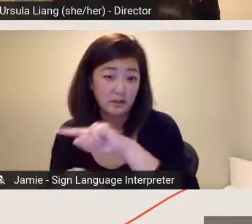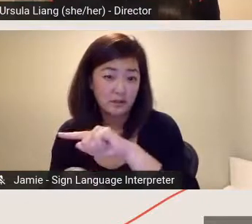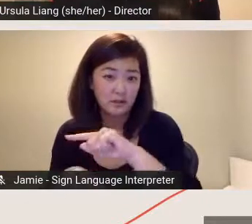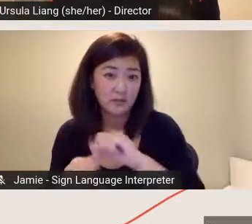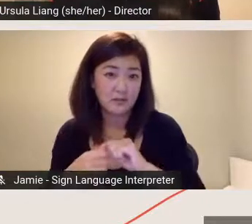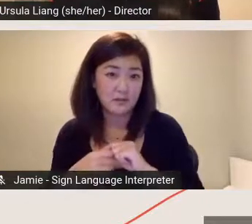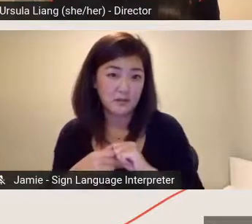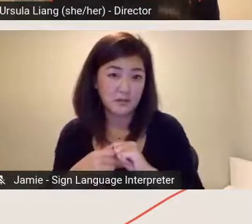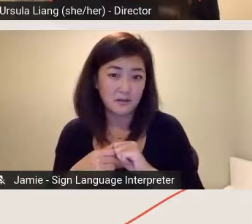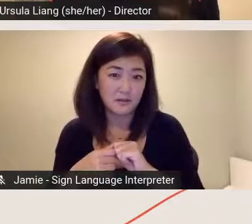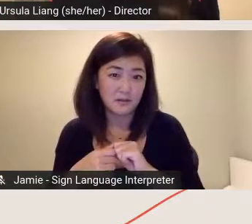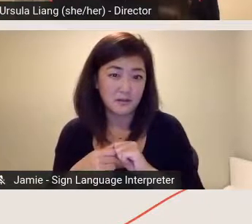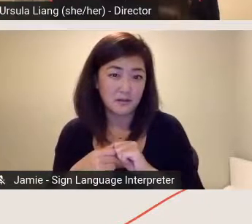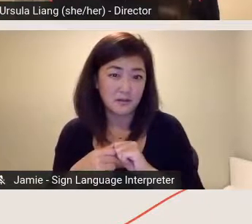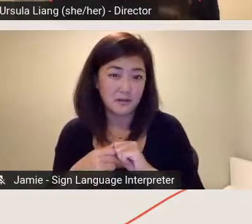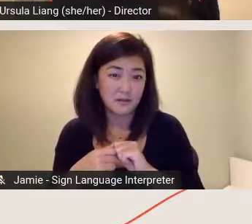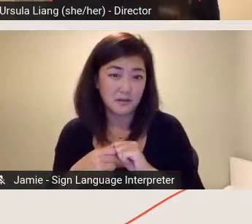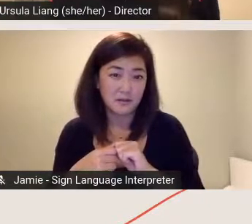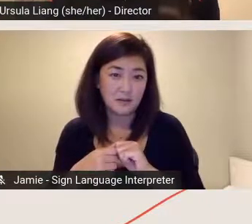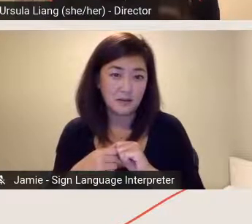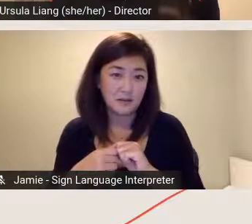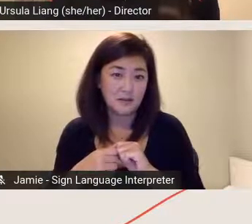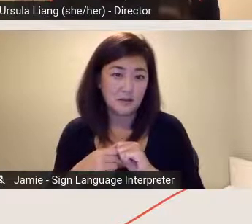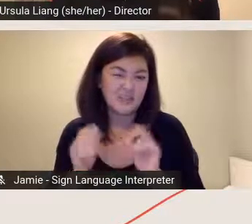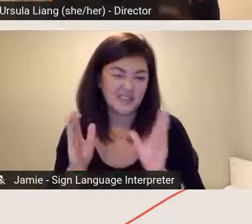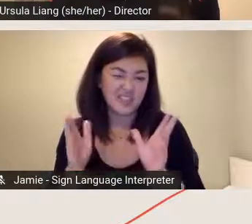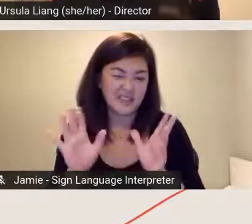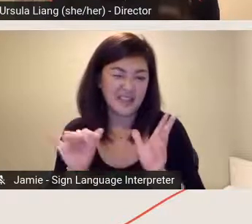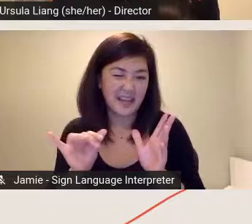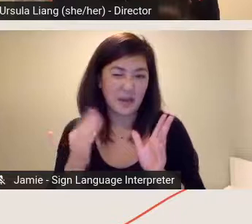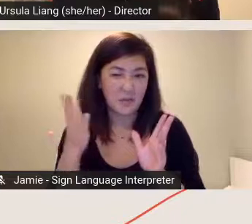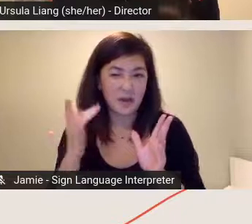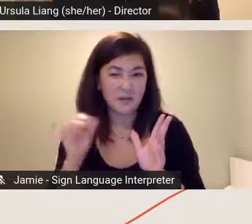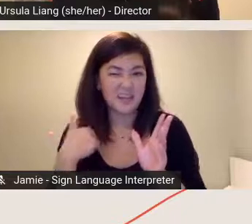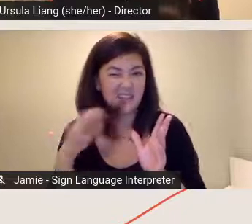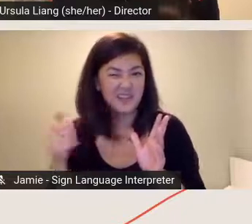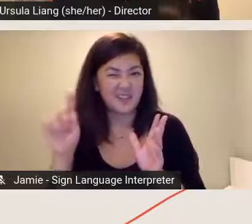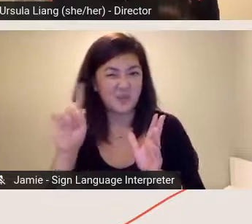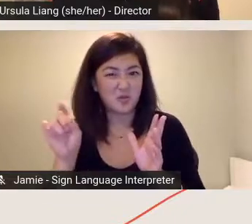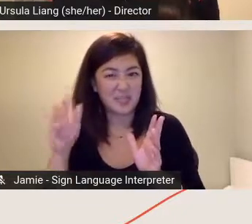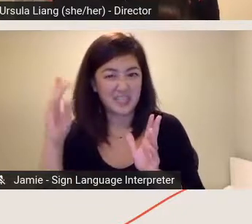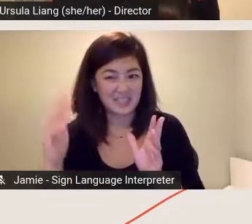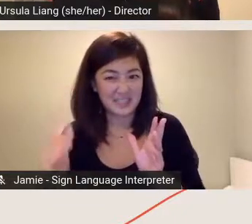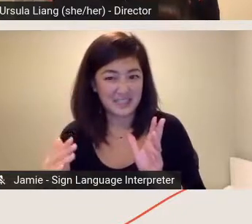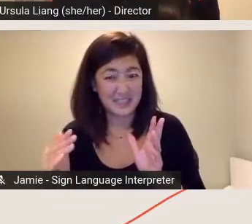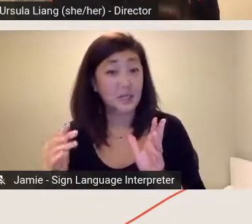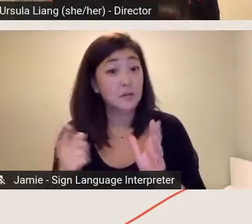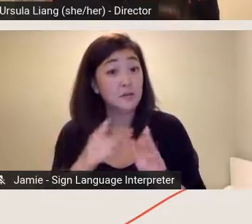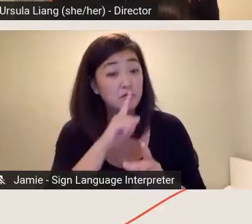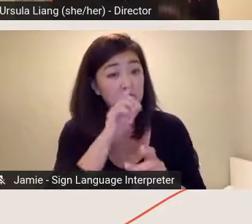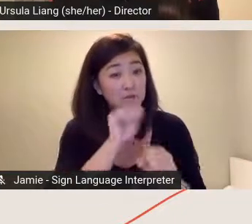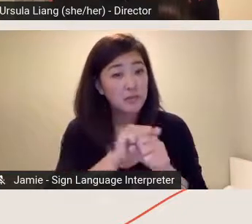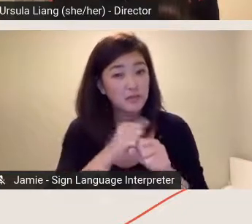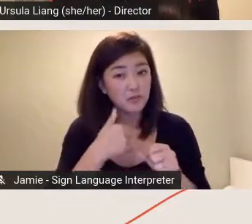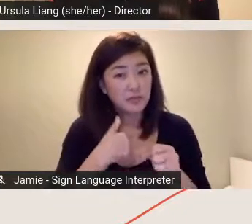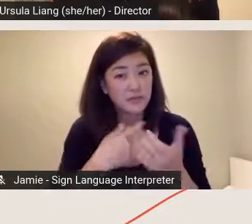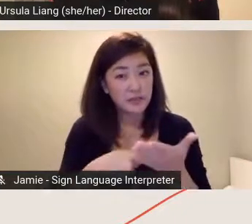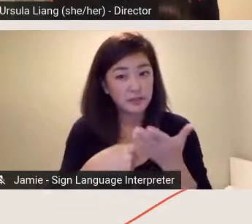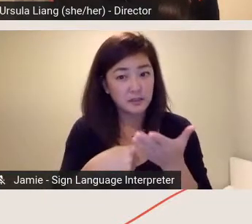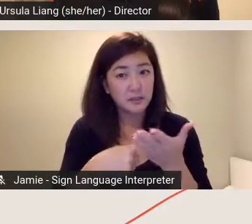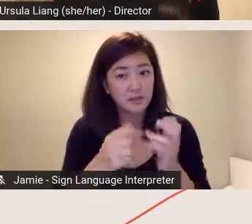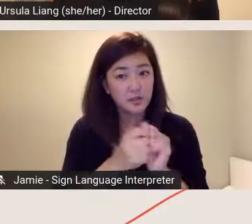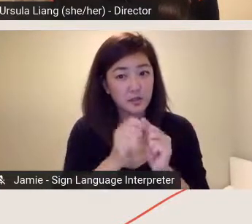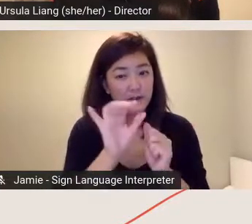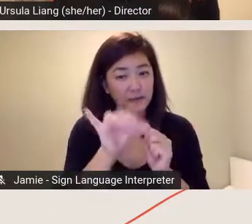In an effort to keep the answer short so we can get to the other questions, I'll leave it there. But in short, yes, we absolutely did have conversations around